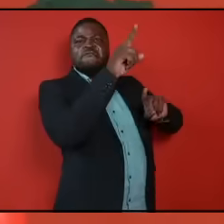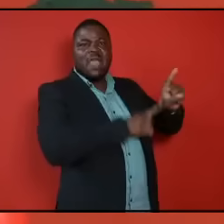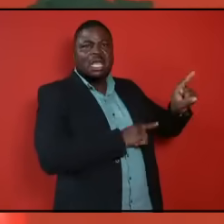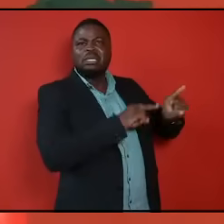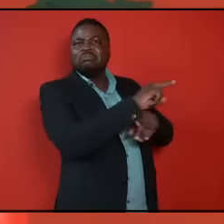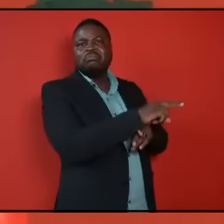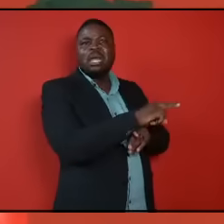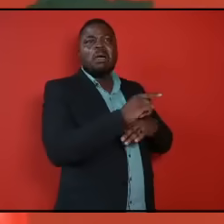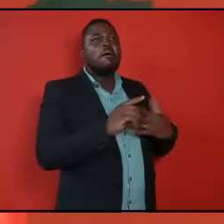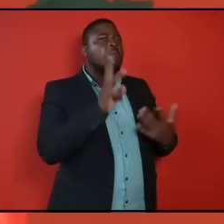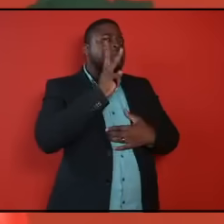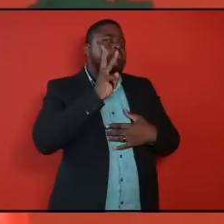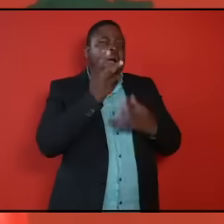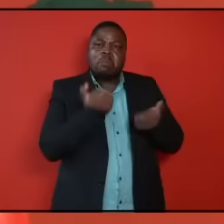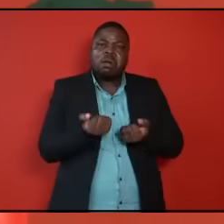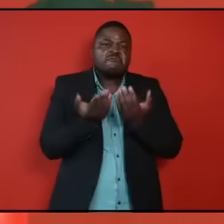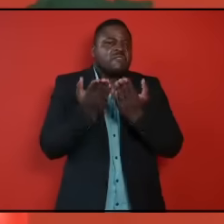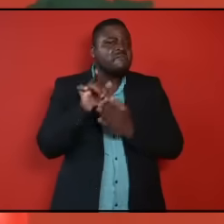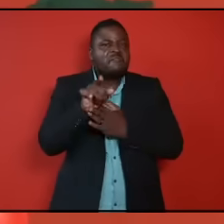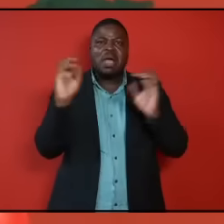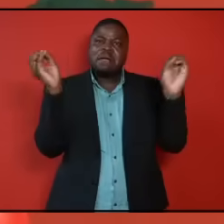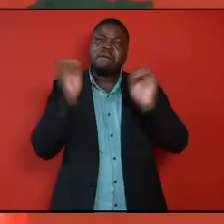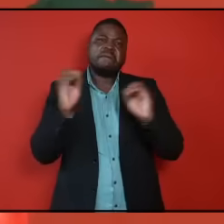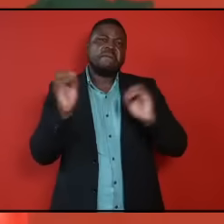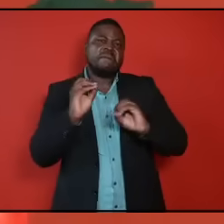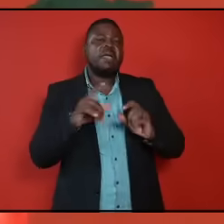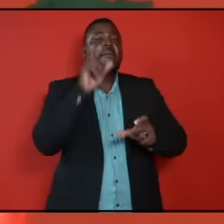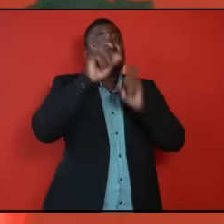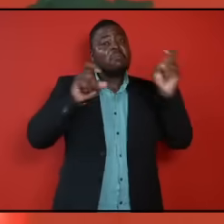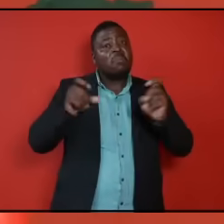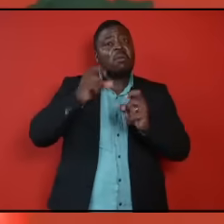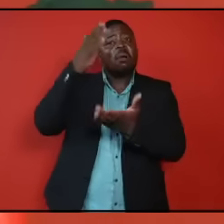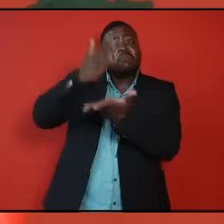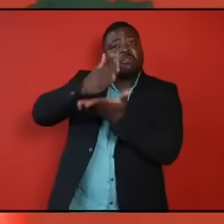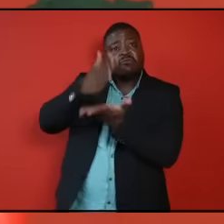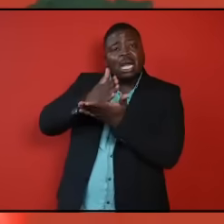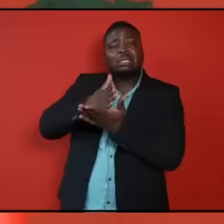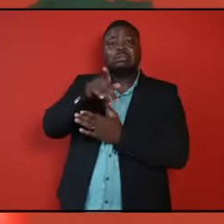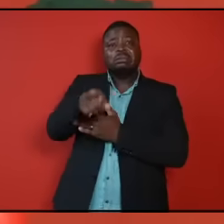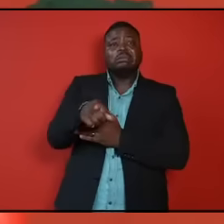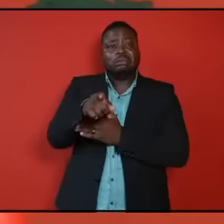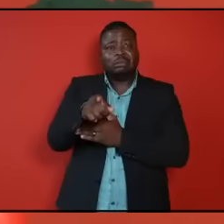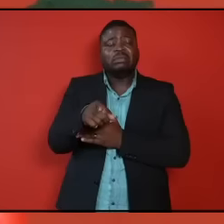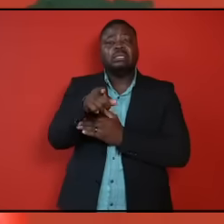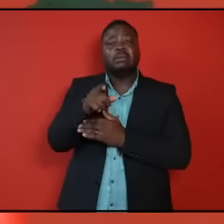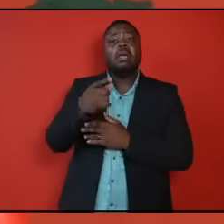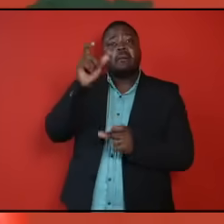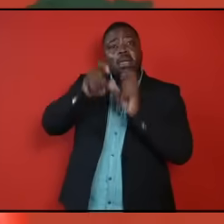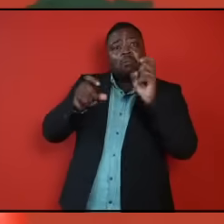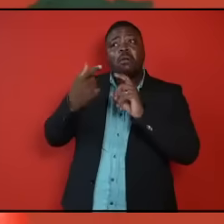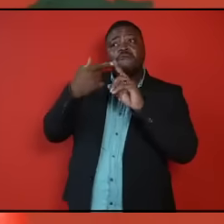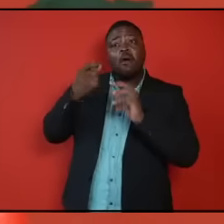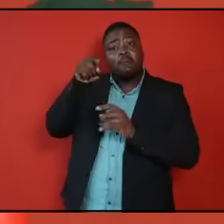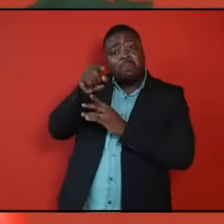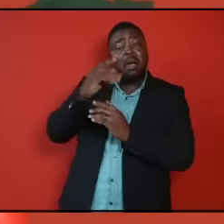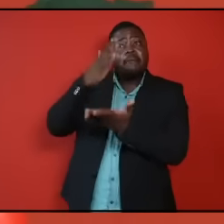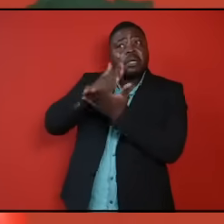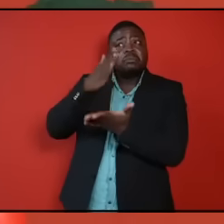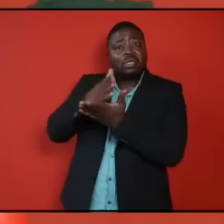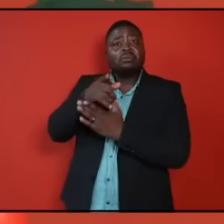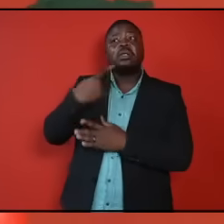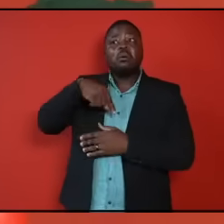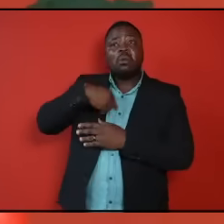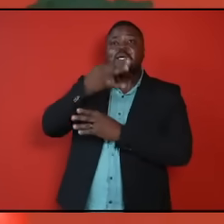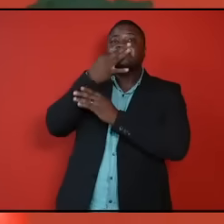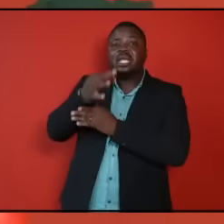the suburbs of Midrand. We say to the people of Midrand, the people who are governing there in Midrand is the ANC and